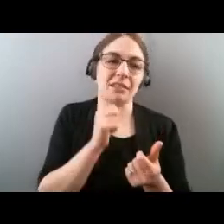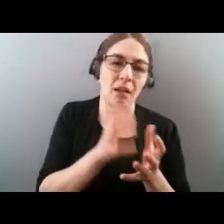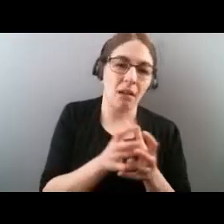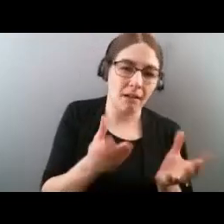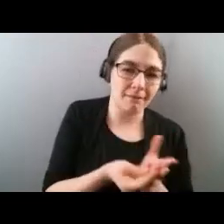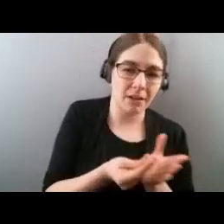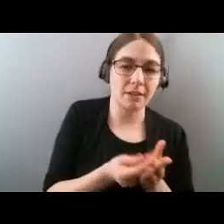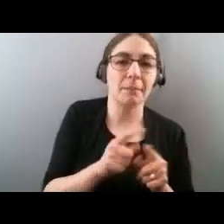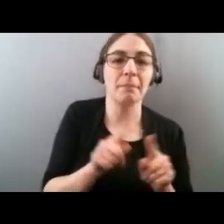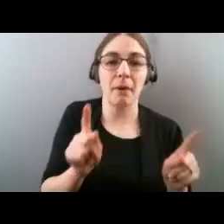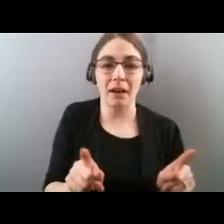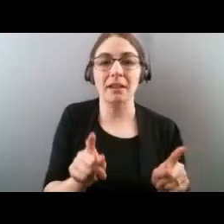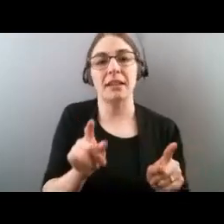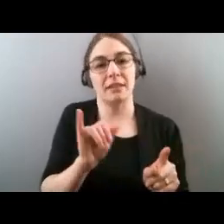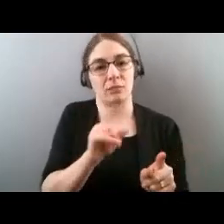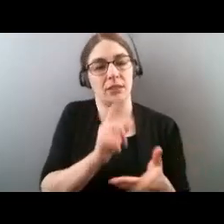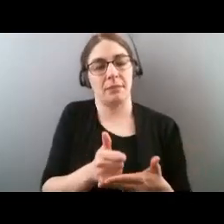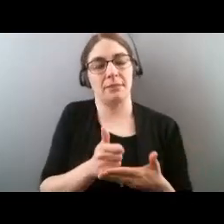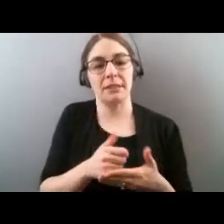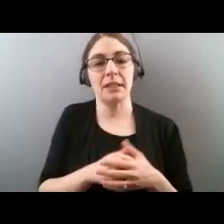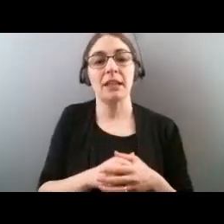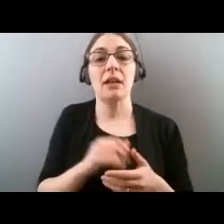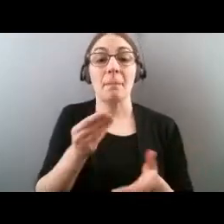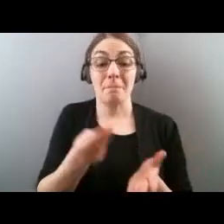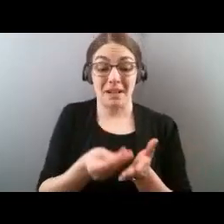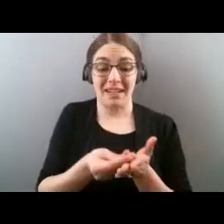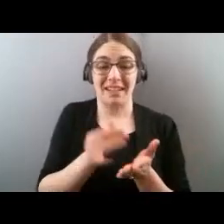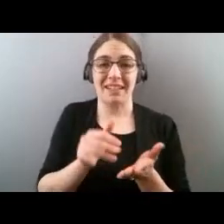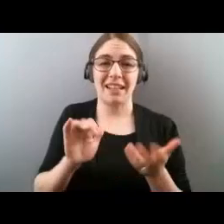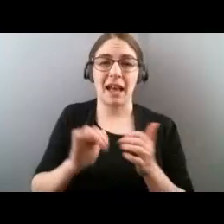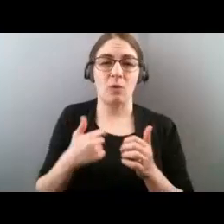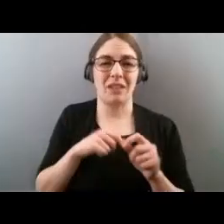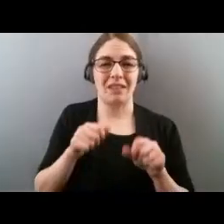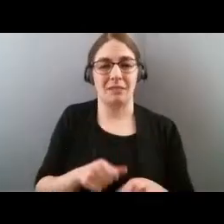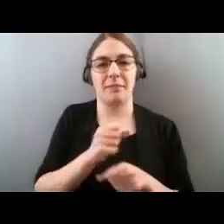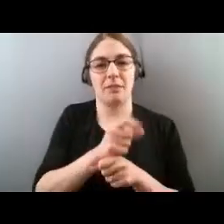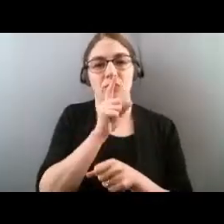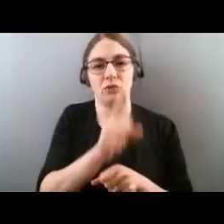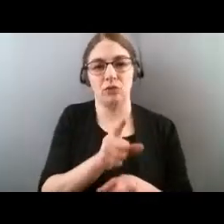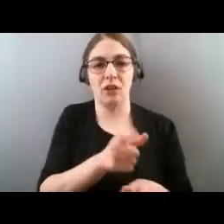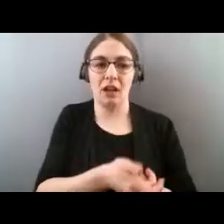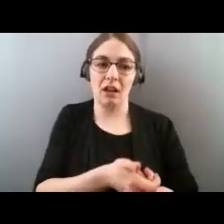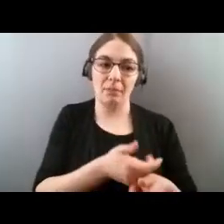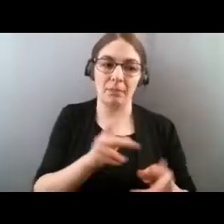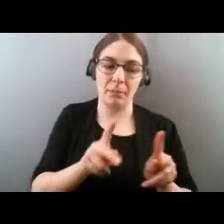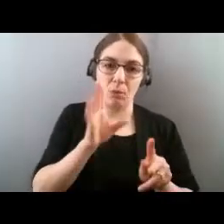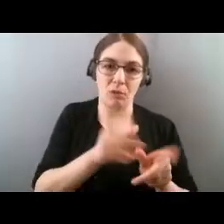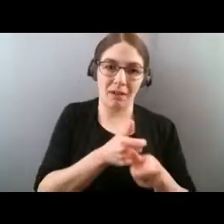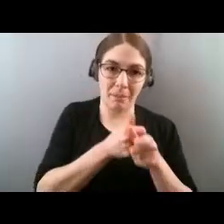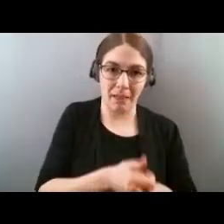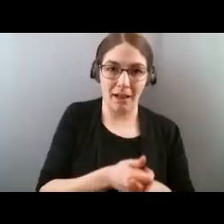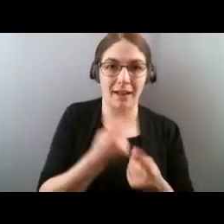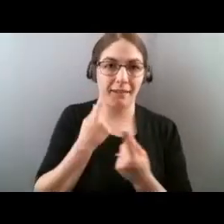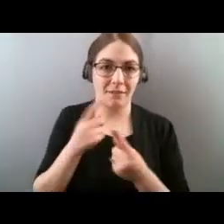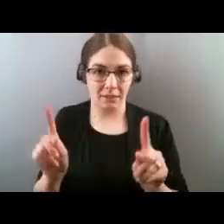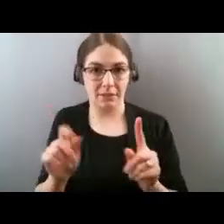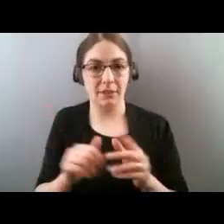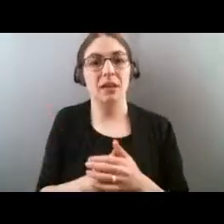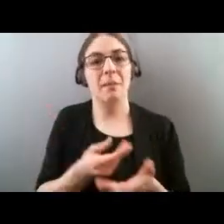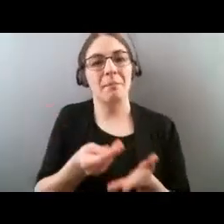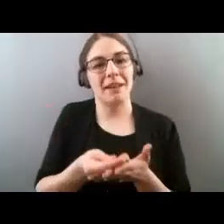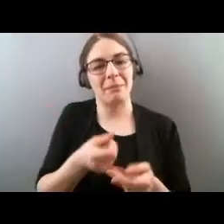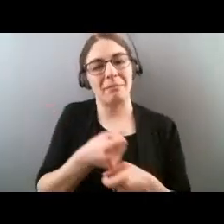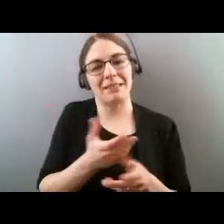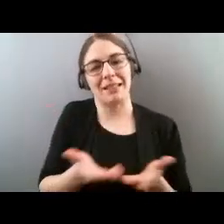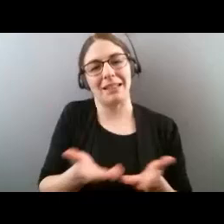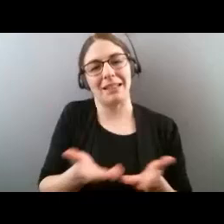a way to ensure compliance and effectiveness, because money makes things realistic that otherwise aren't realistic, if you want to put it